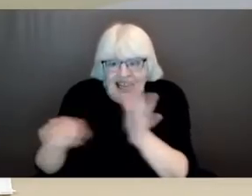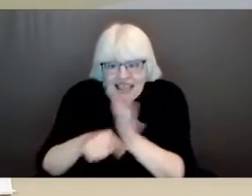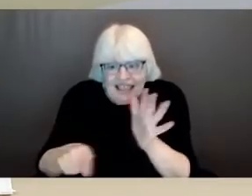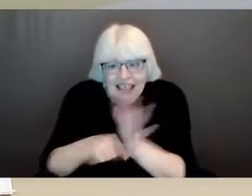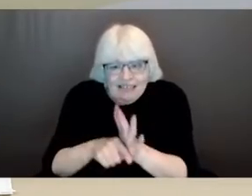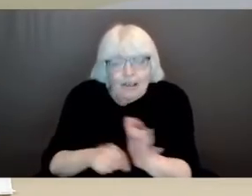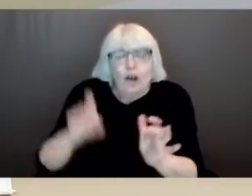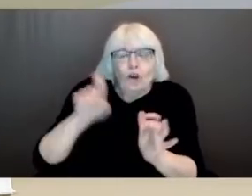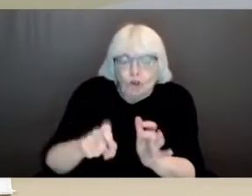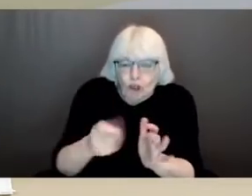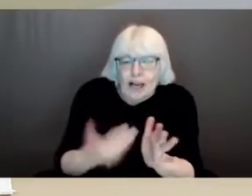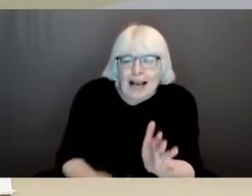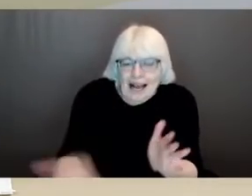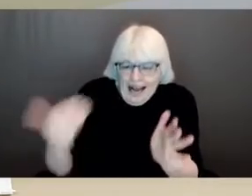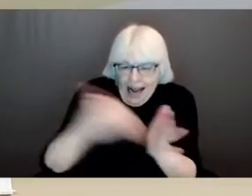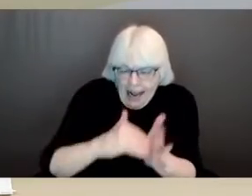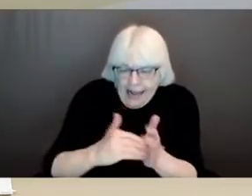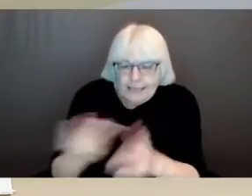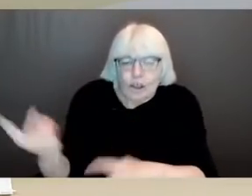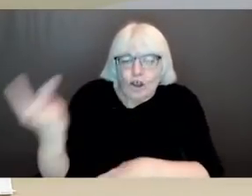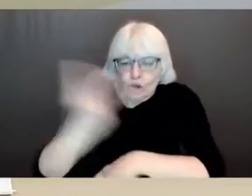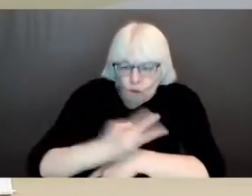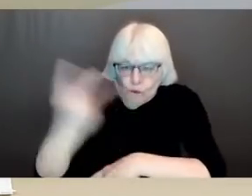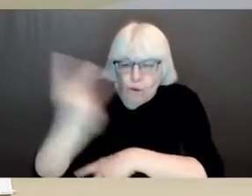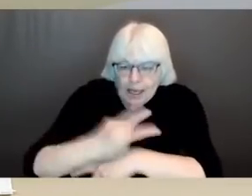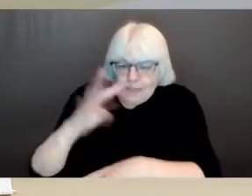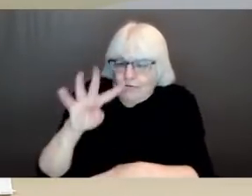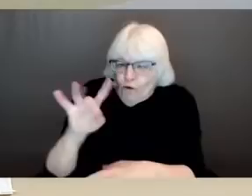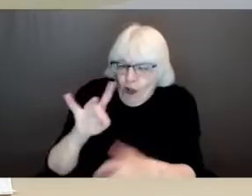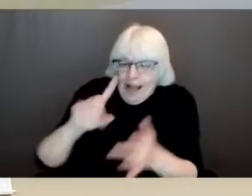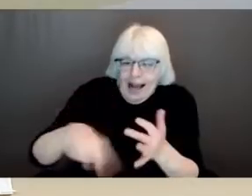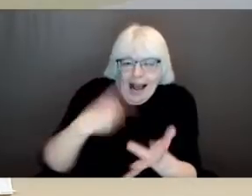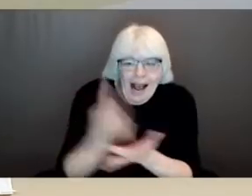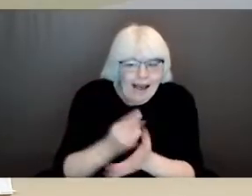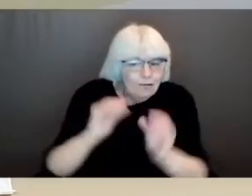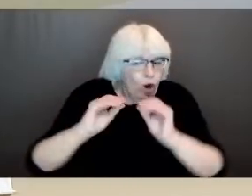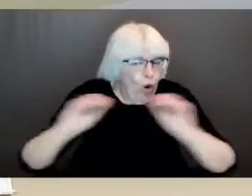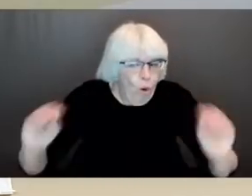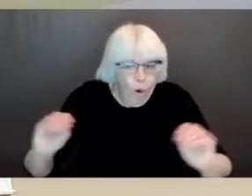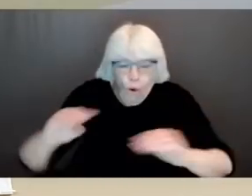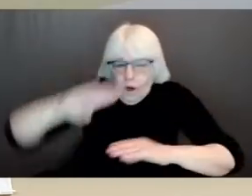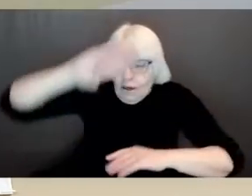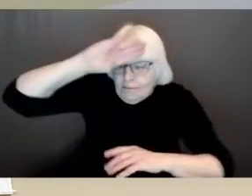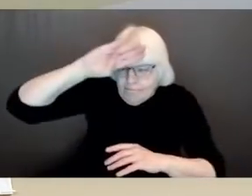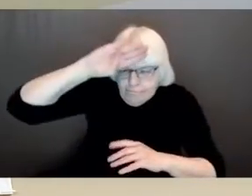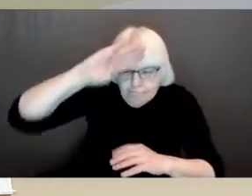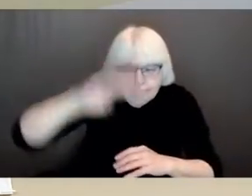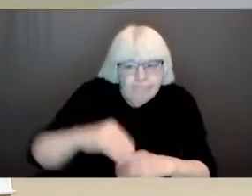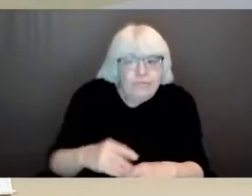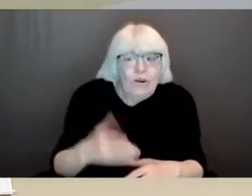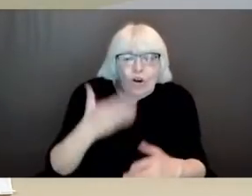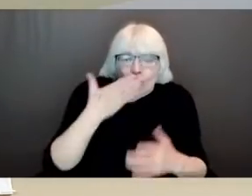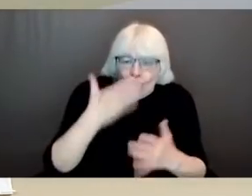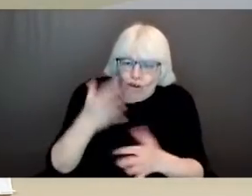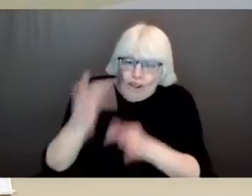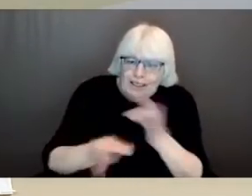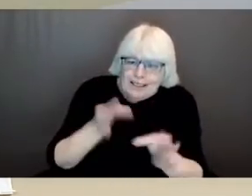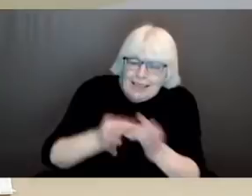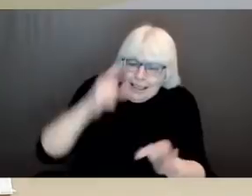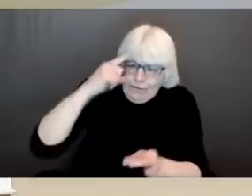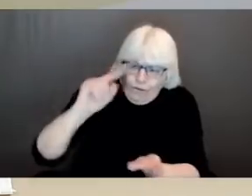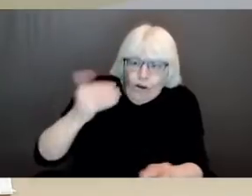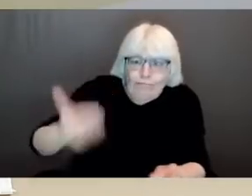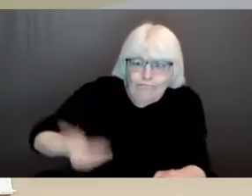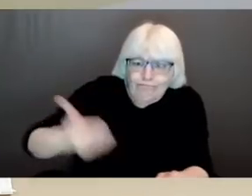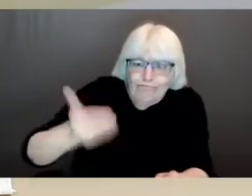symptoms. Rapid antigen tests are ideally suited for regular and repeated screening of individuals who do